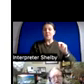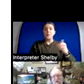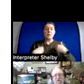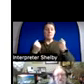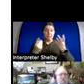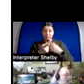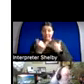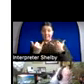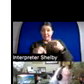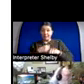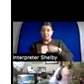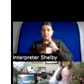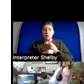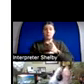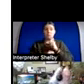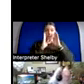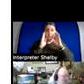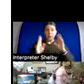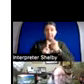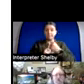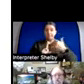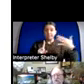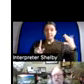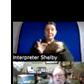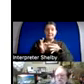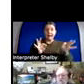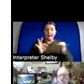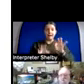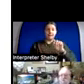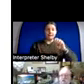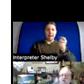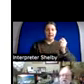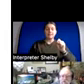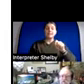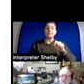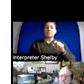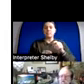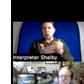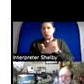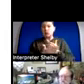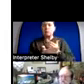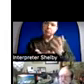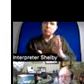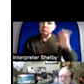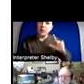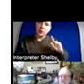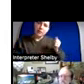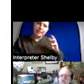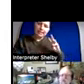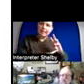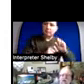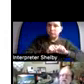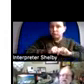again this has been around for a while in fact in 2016 it was revealed because they weren't really telling